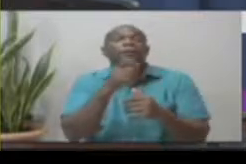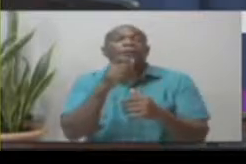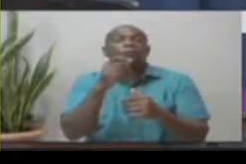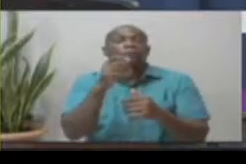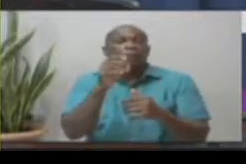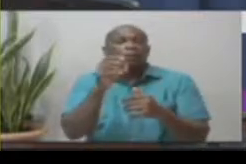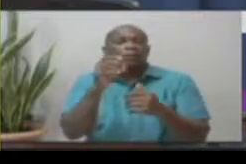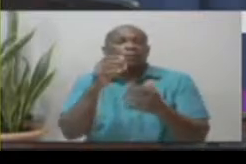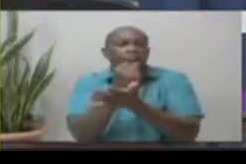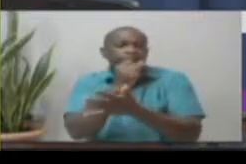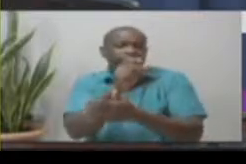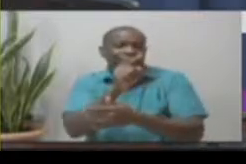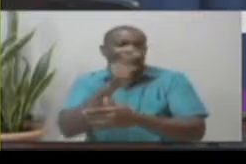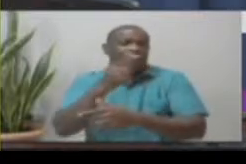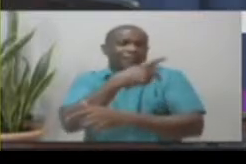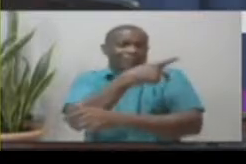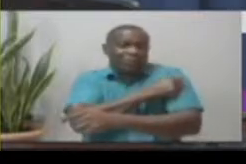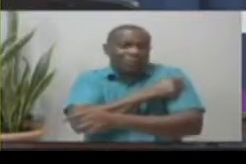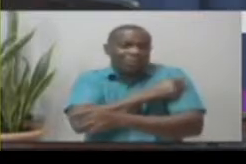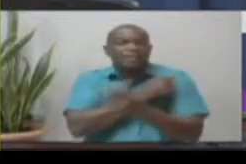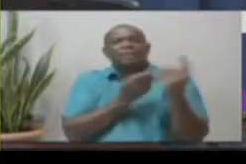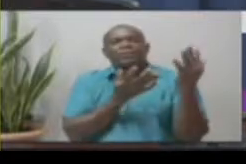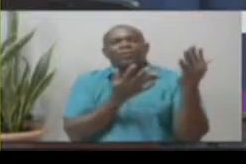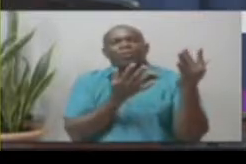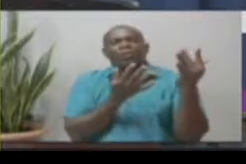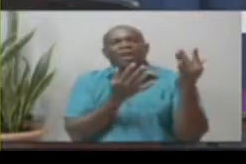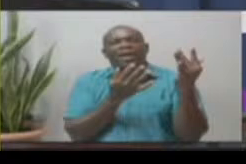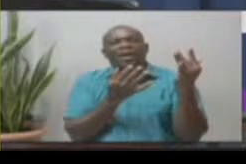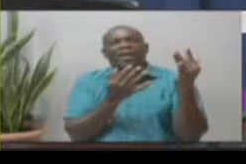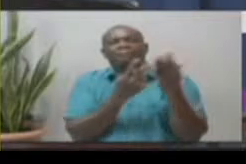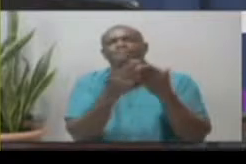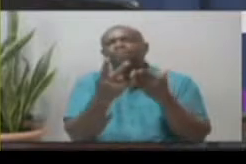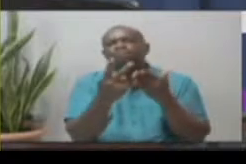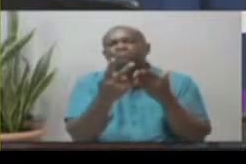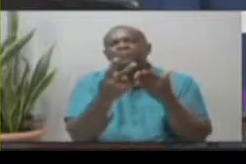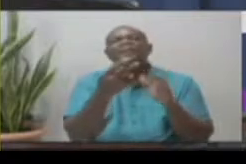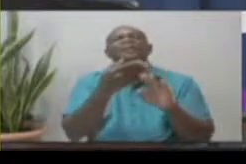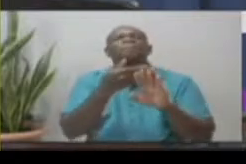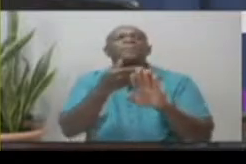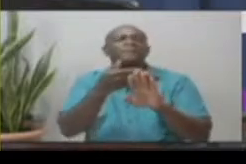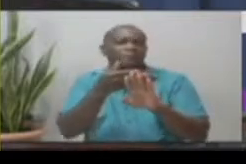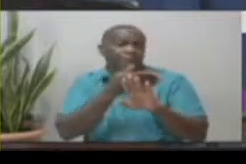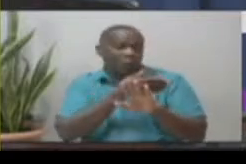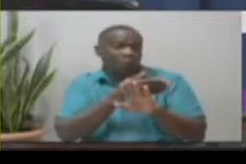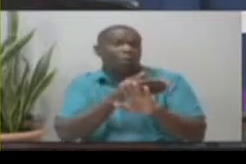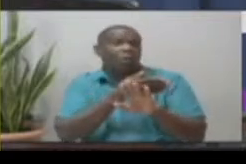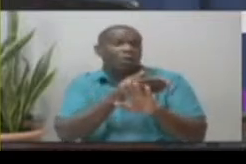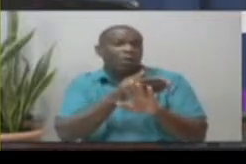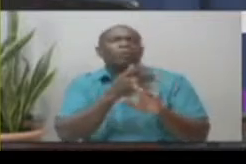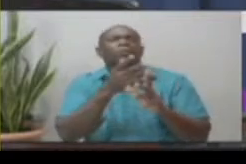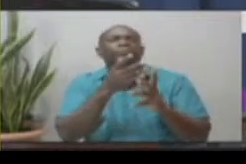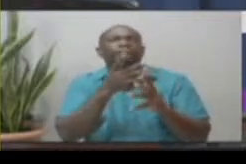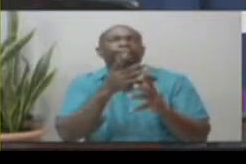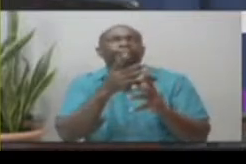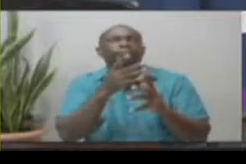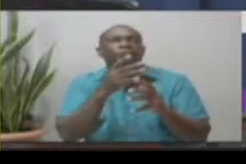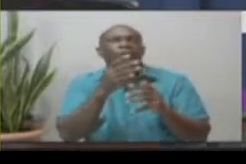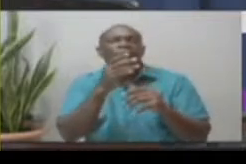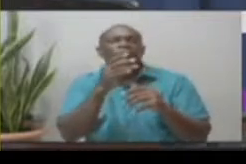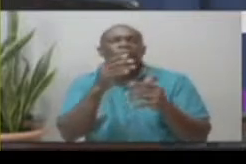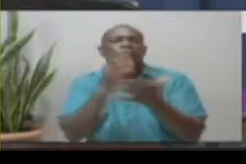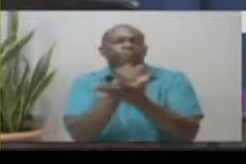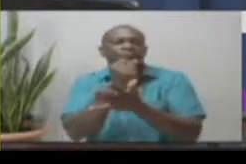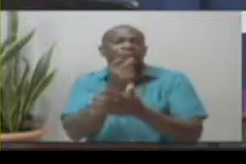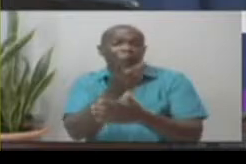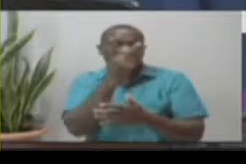fully vaccinated. So we continue to strive to have that aquamarine line touch and